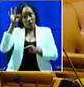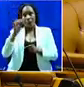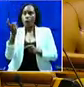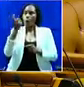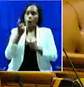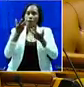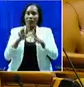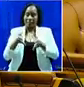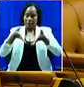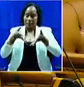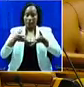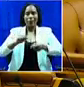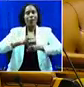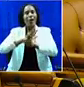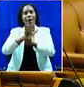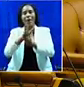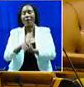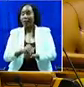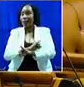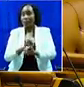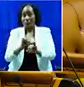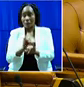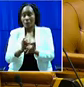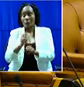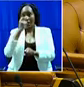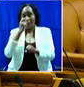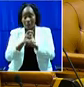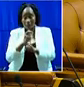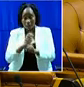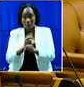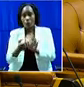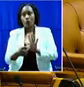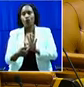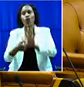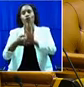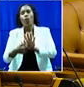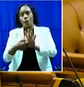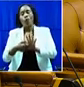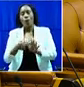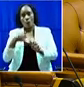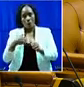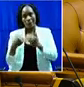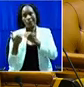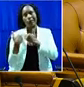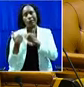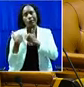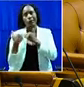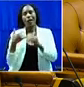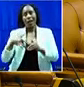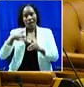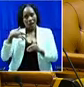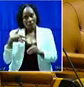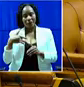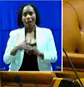in a way that demonstrated our care for the lives and livelihoods of South